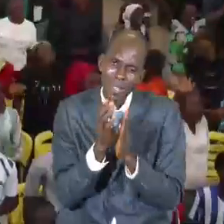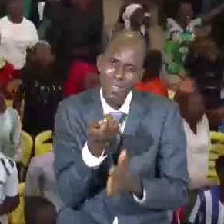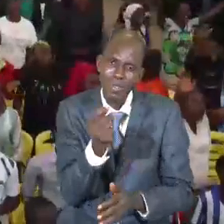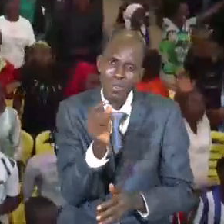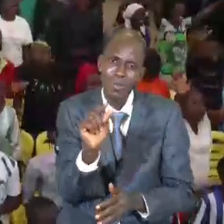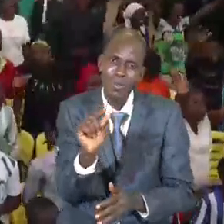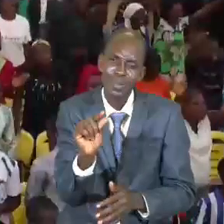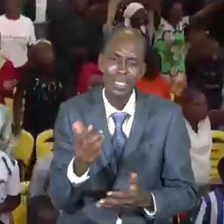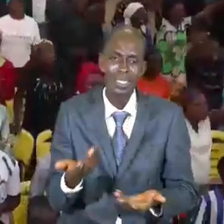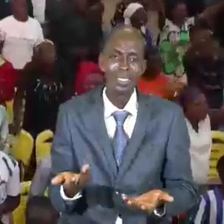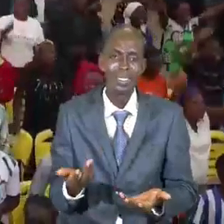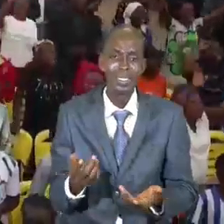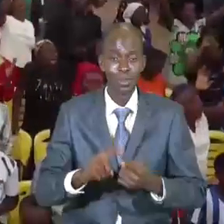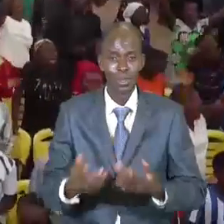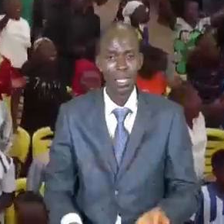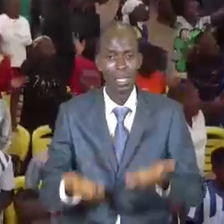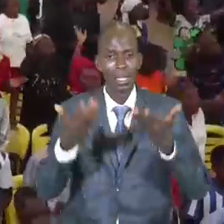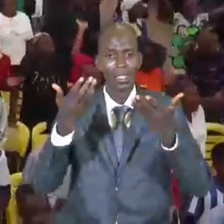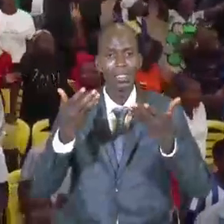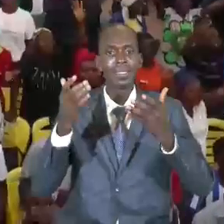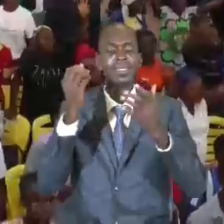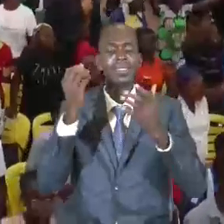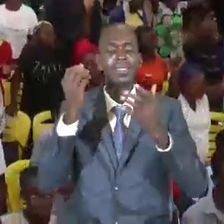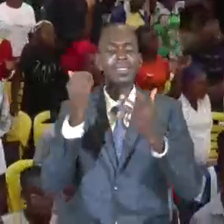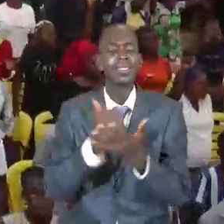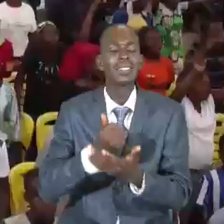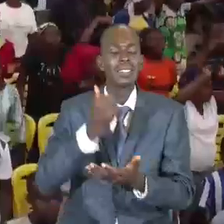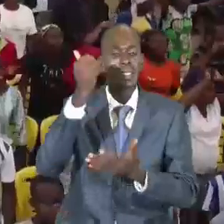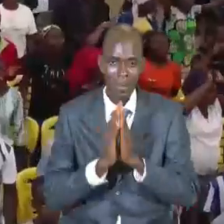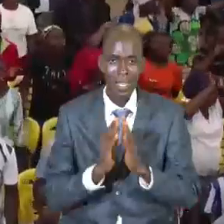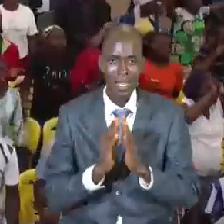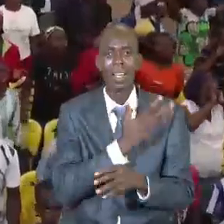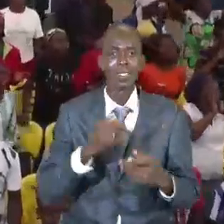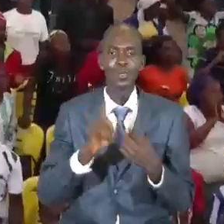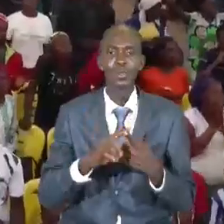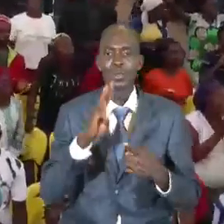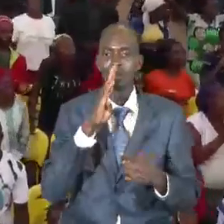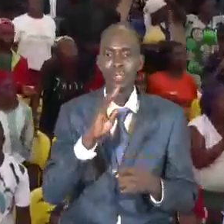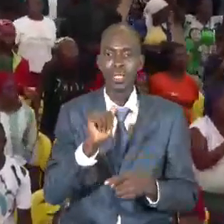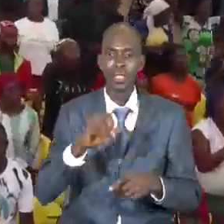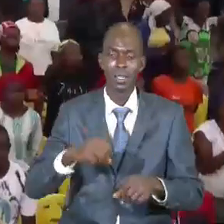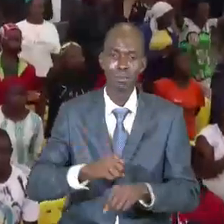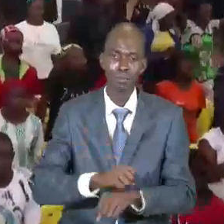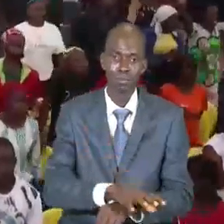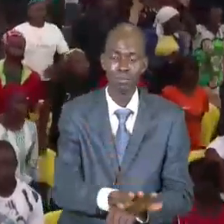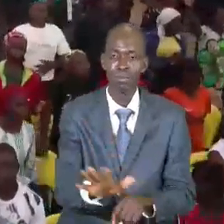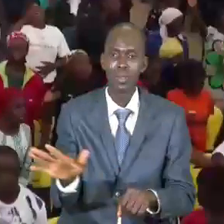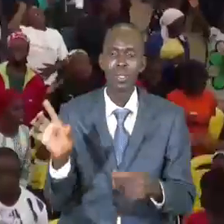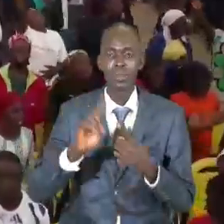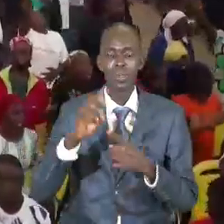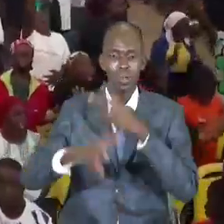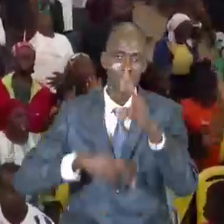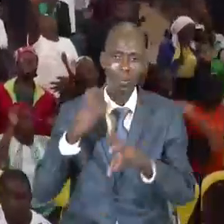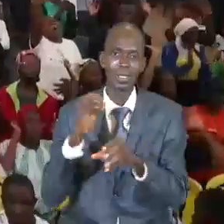To rise and to be an impact in the world in Jesus'